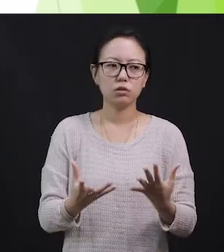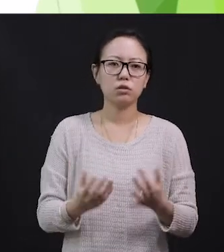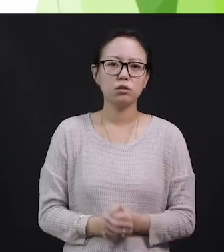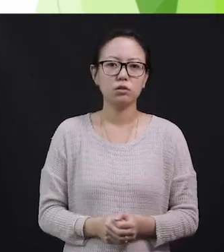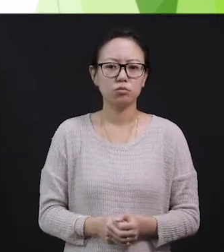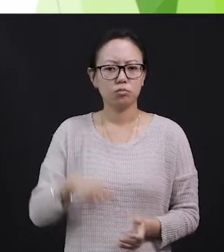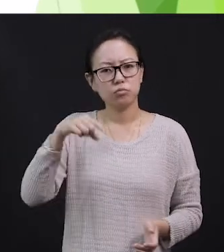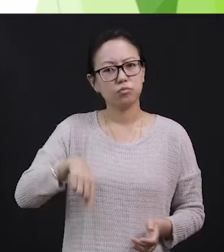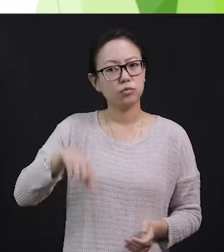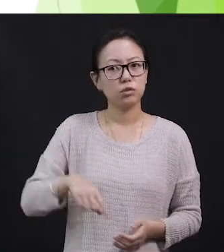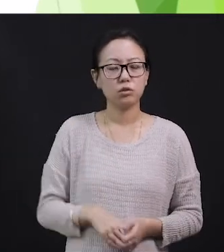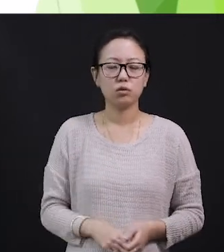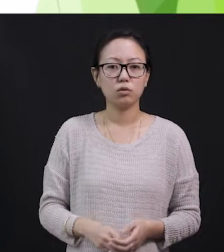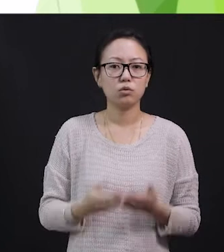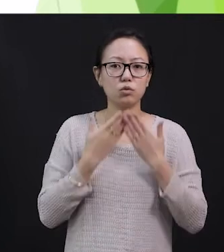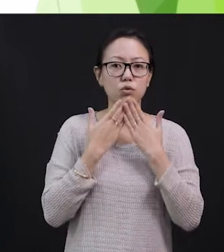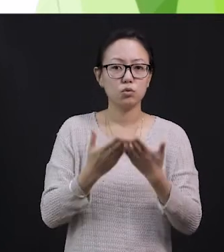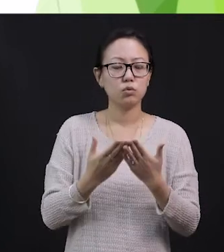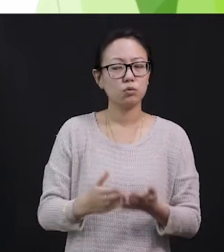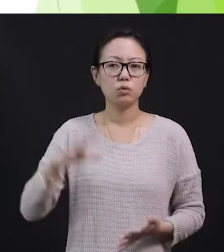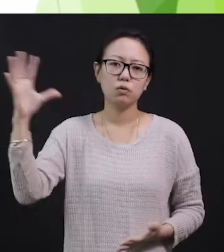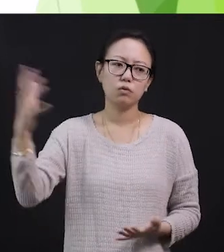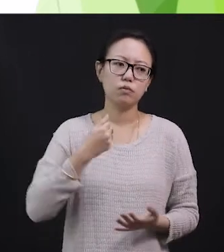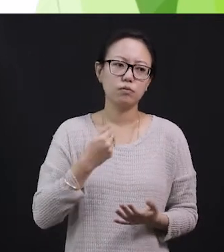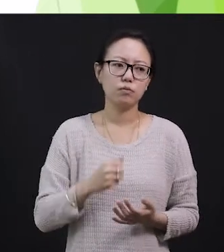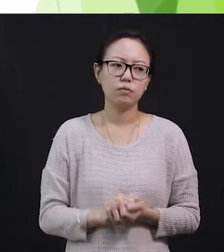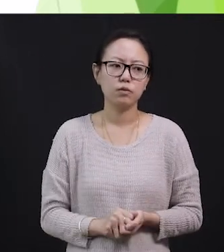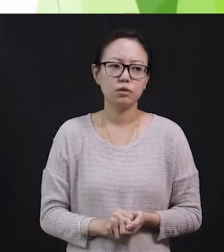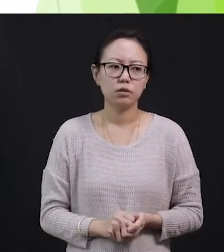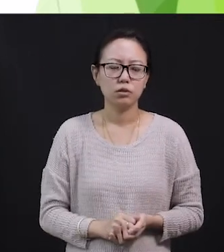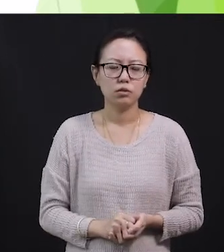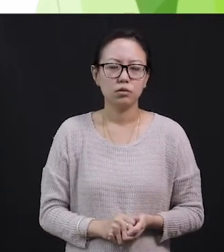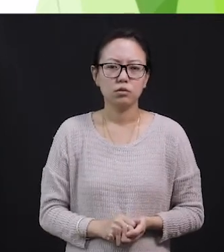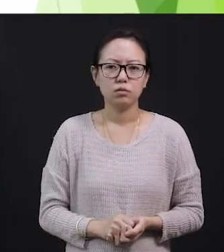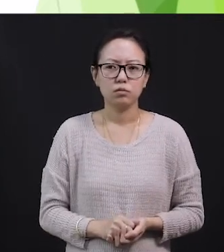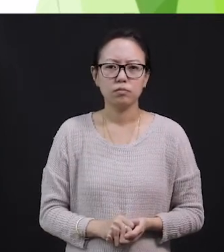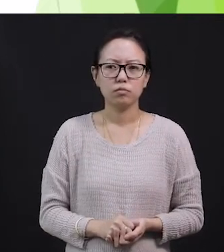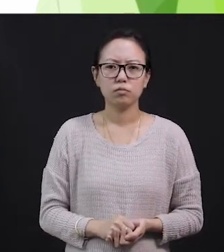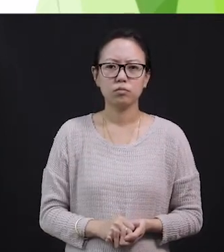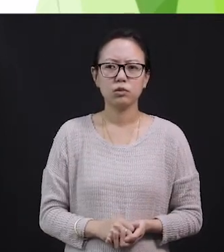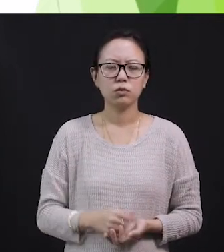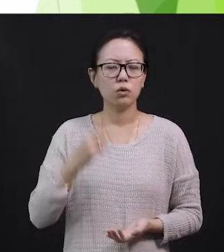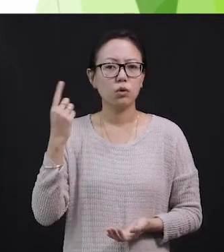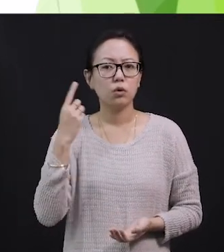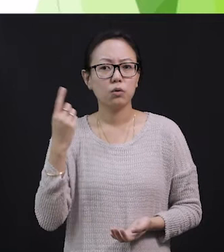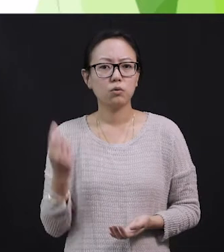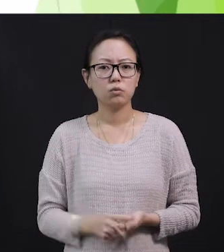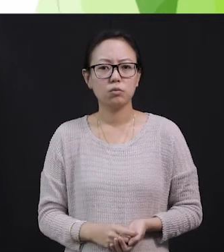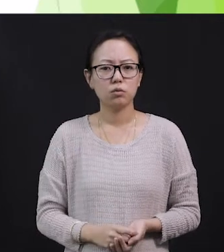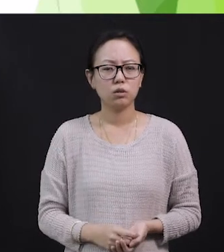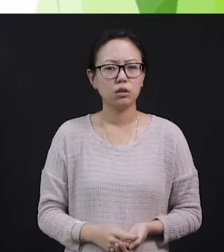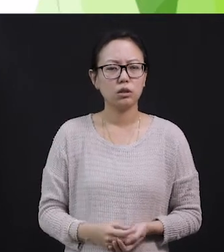and when they started printing, people started reading instead of just learning by memory and saying it out